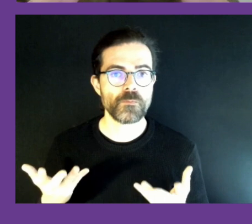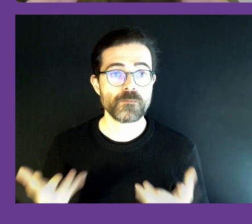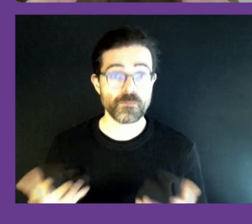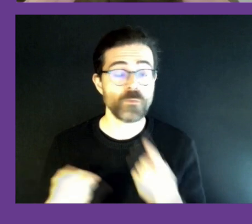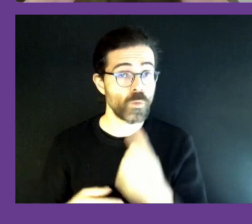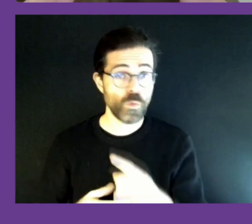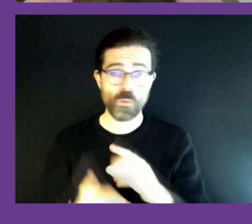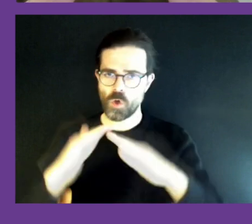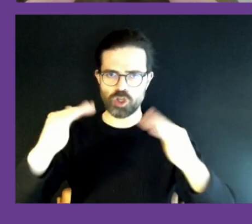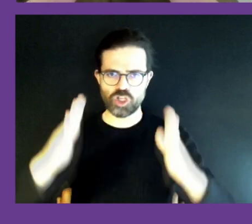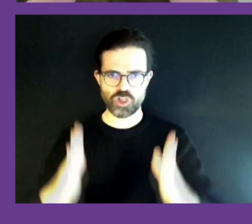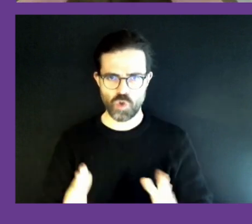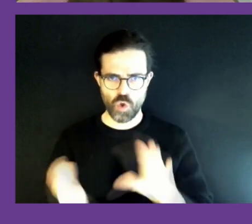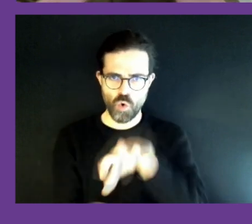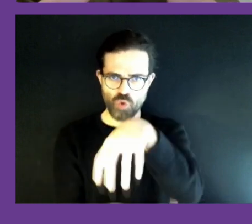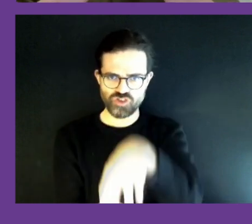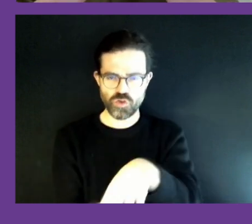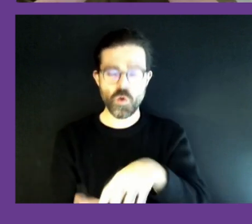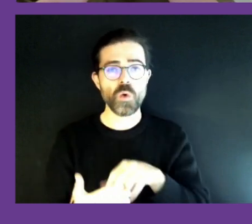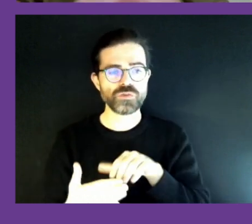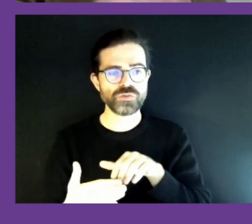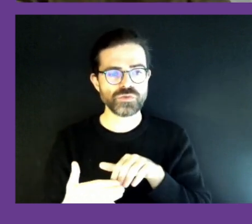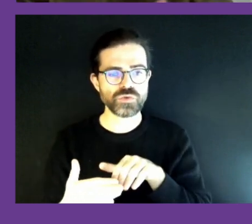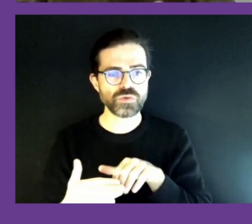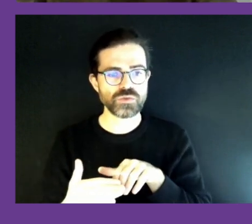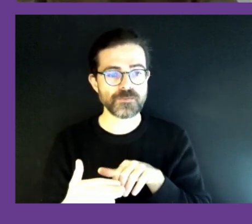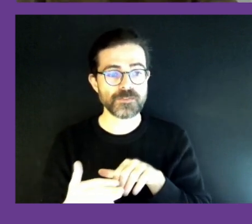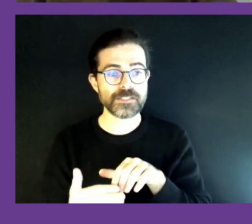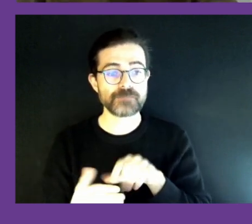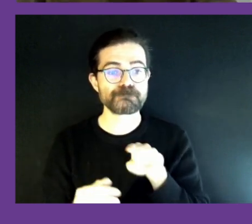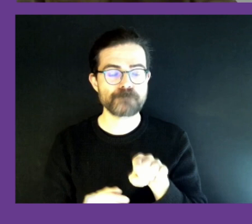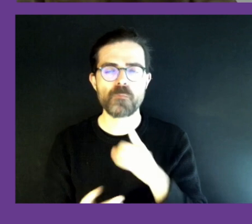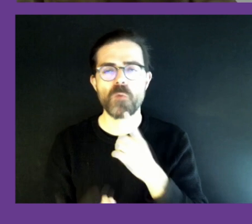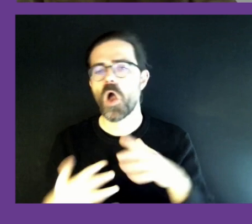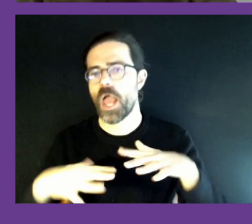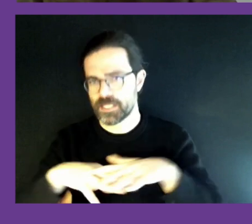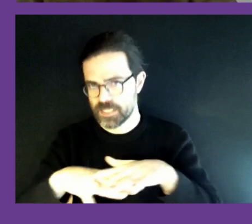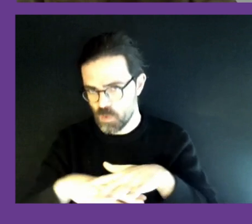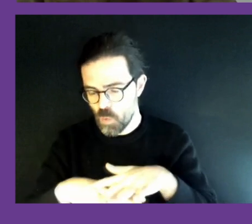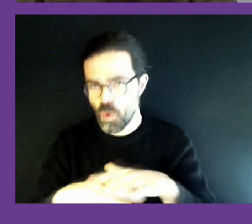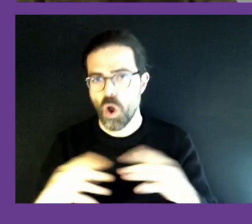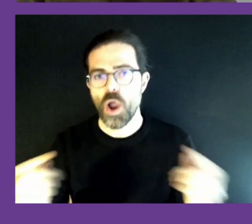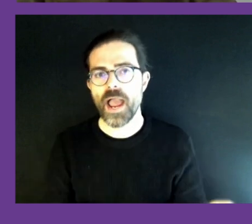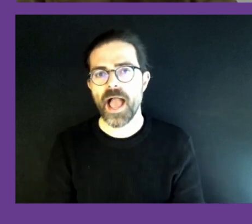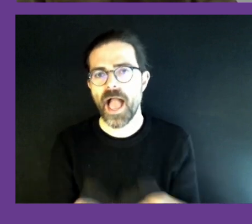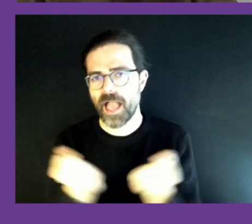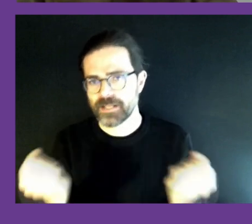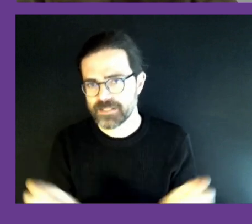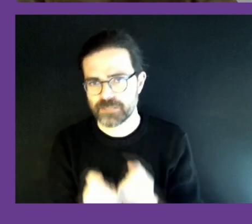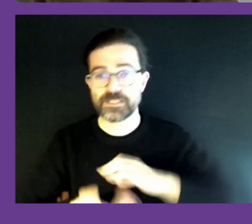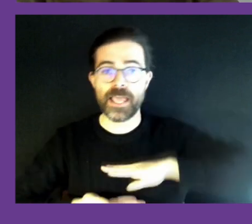Center, we conduct various activities. For instance, networking activities, capacity building